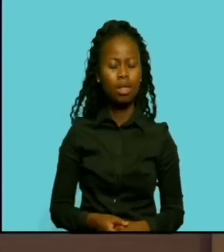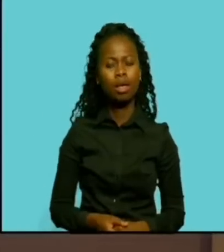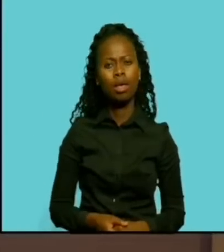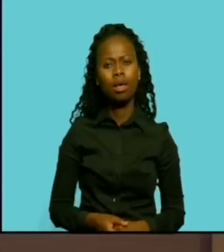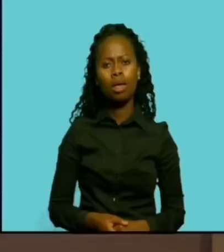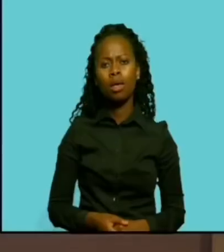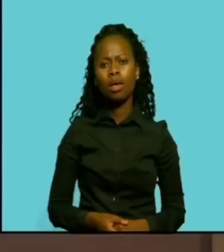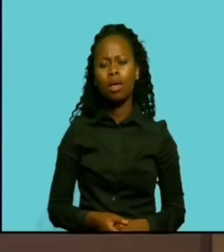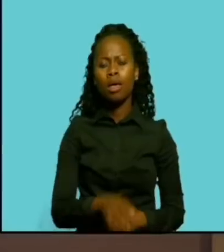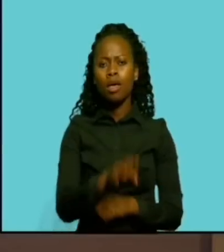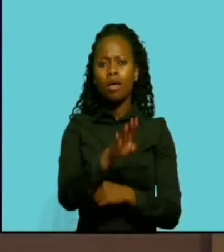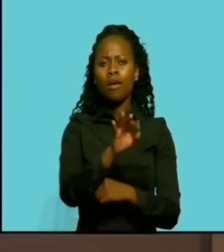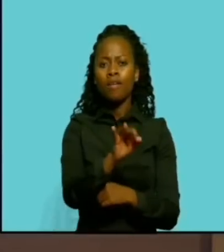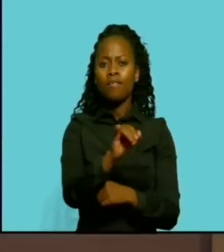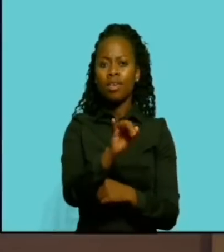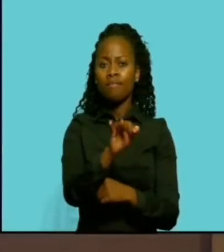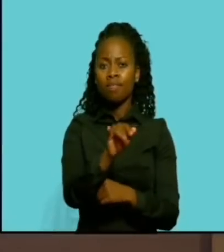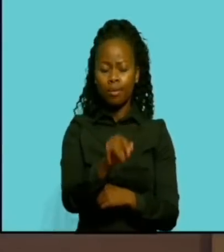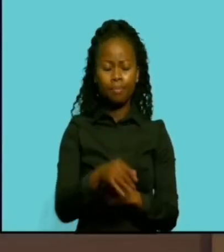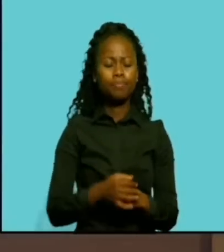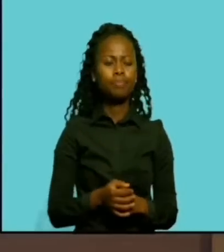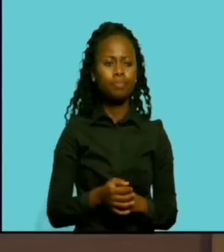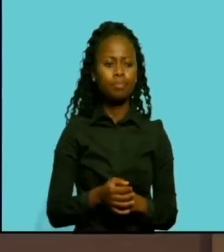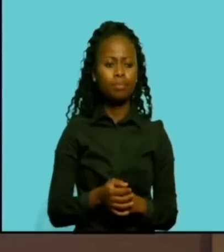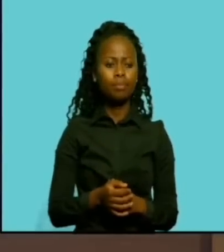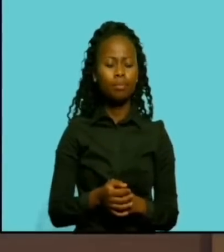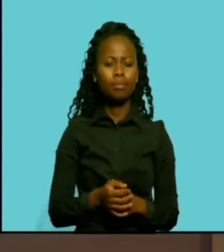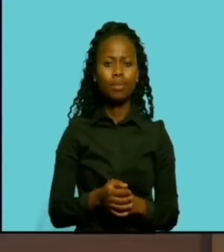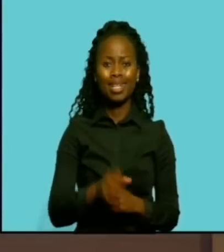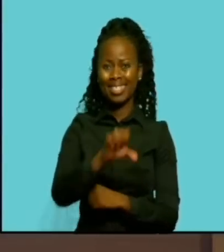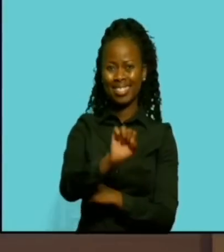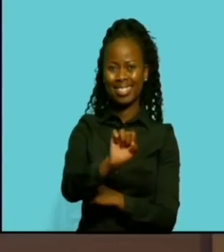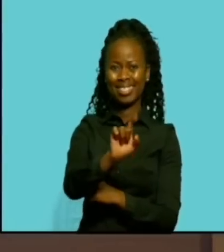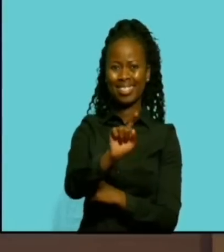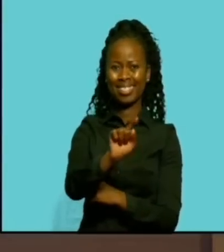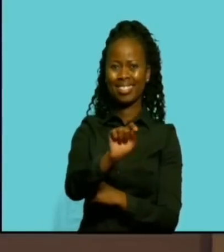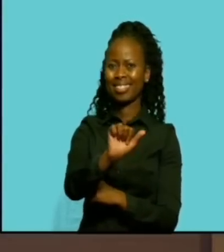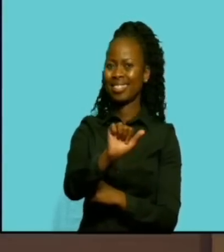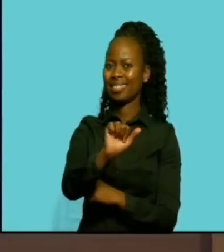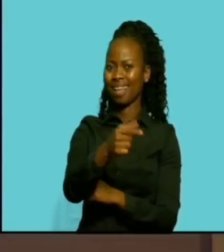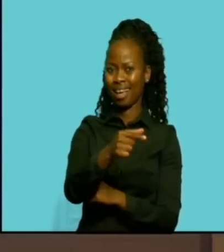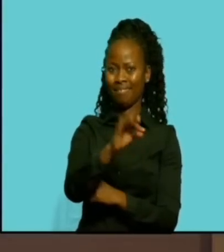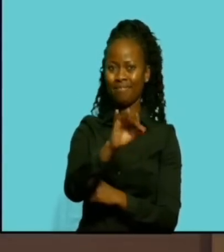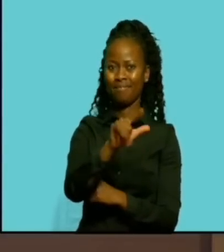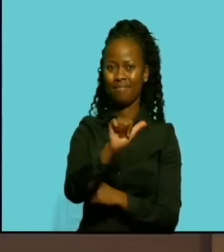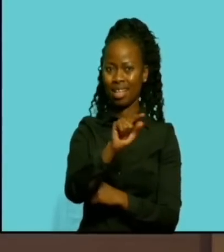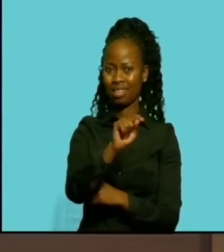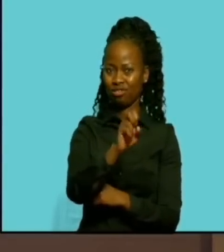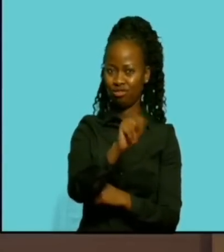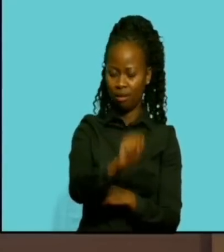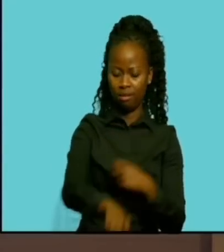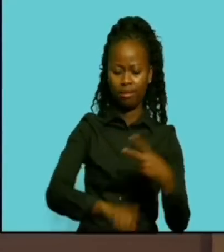Fifthly, the risk of stagflation and recession.